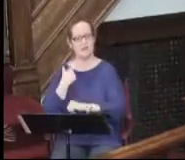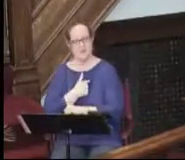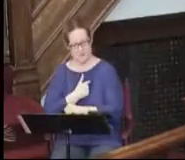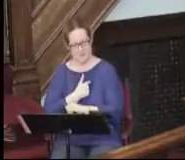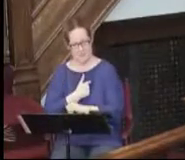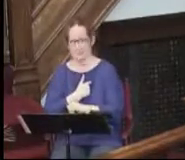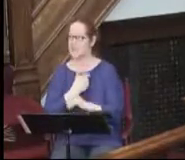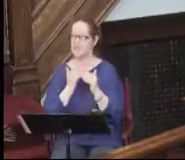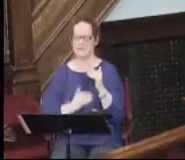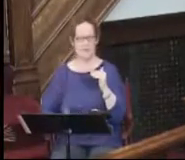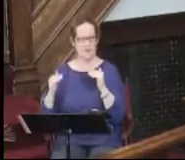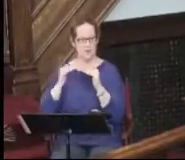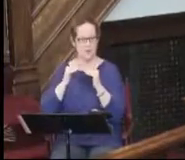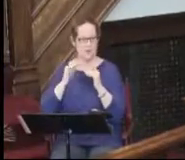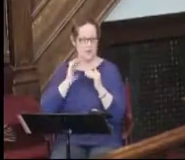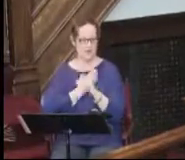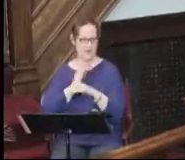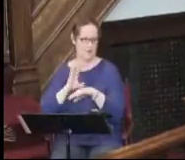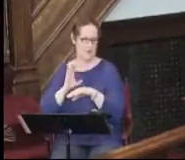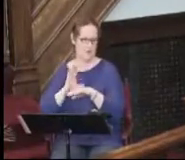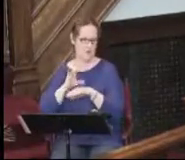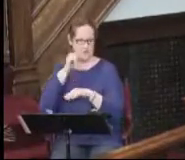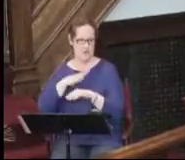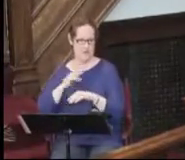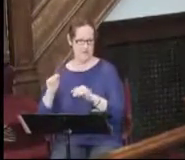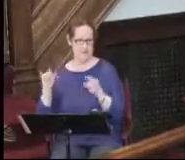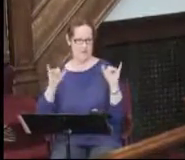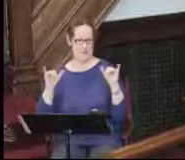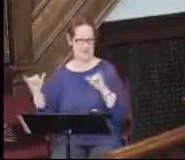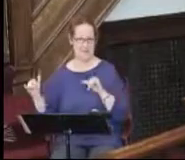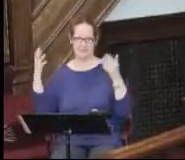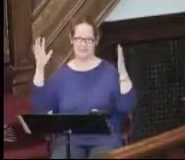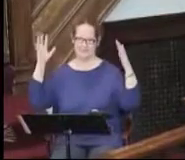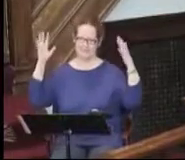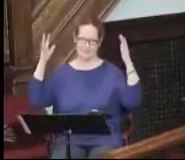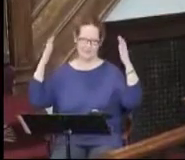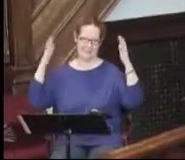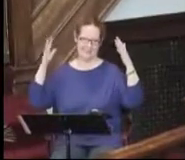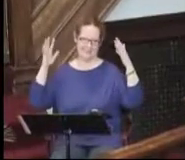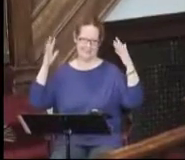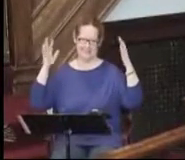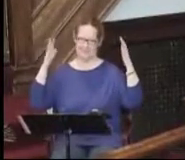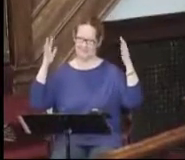promote equality in our church. Okay.